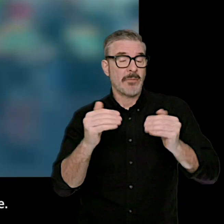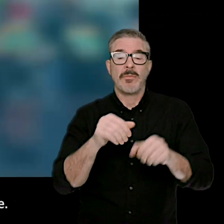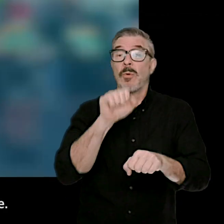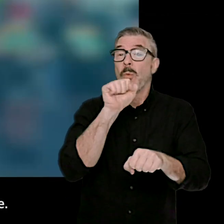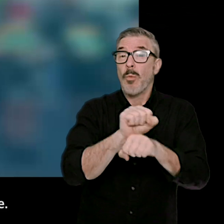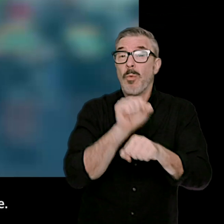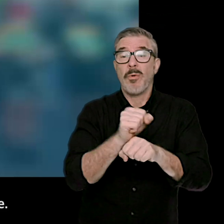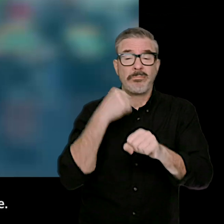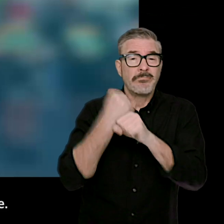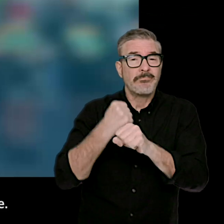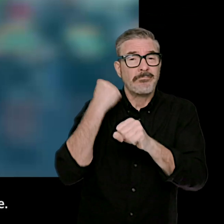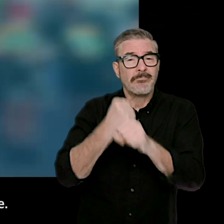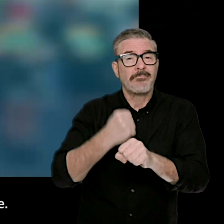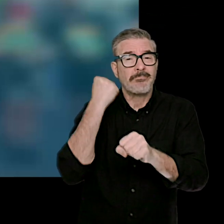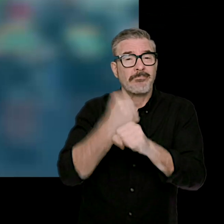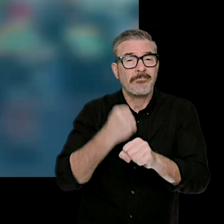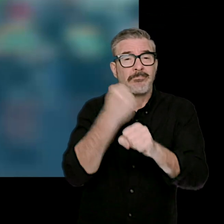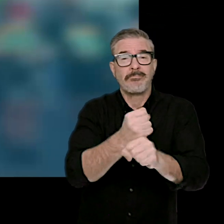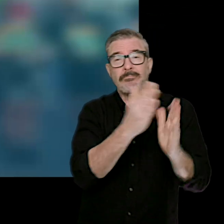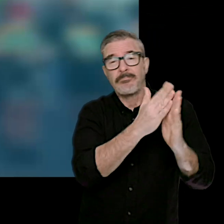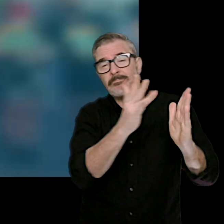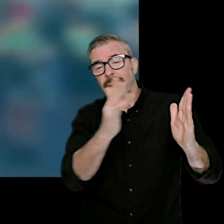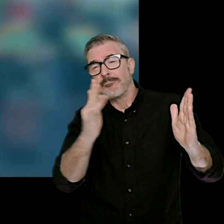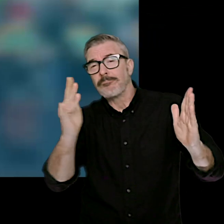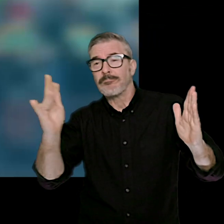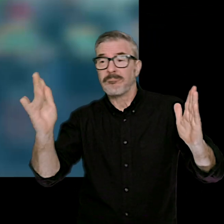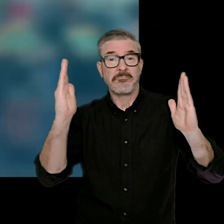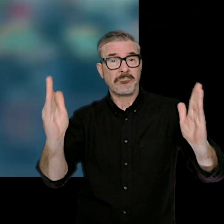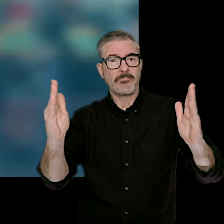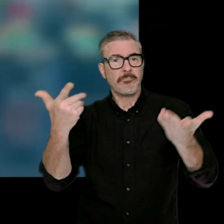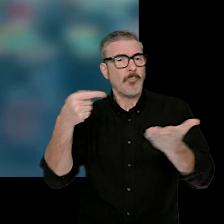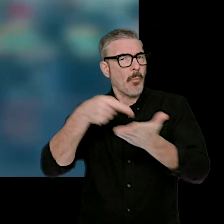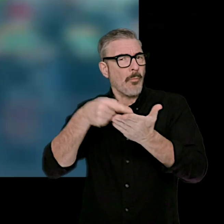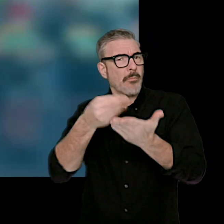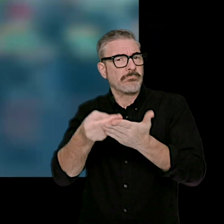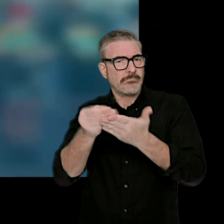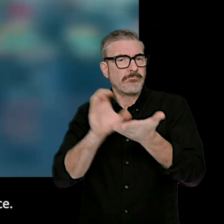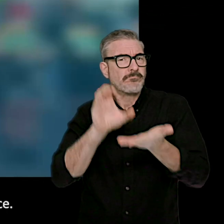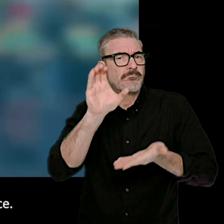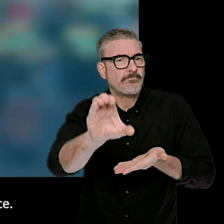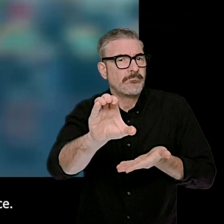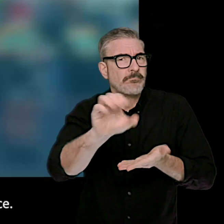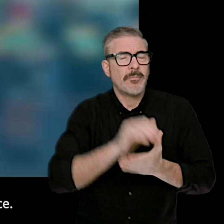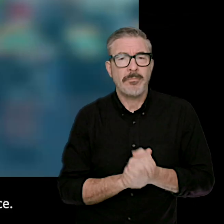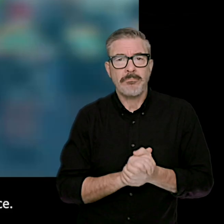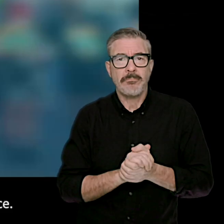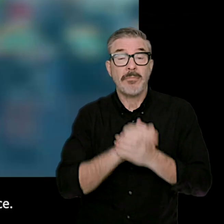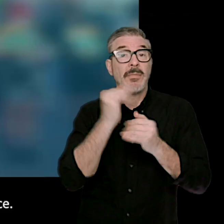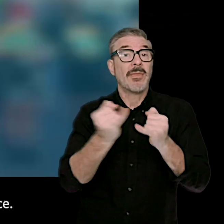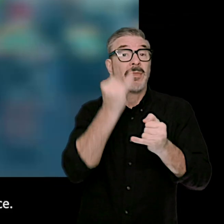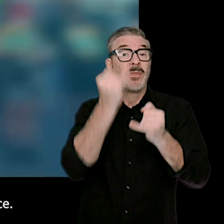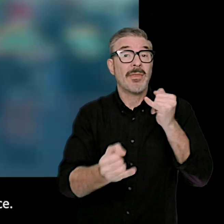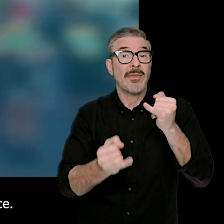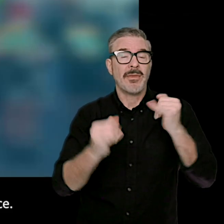gratuities, 4, overtime, 5, statutory holiday pay, 6, compensation for